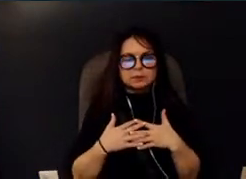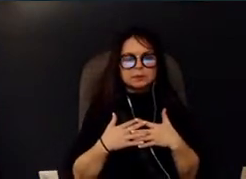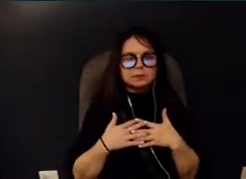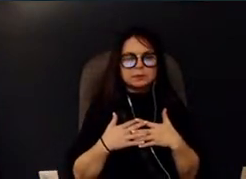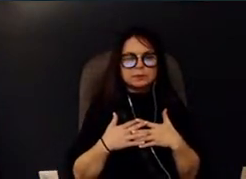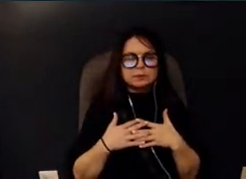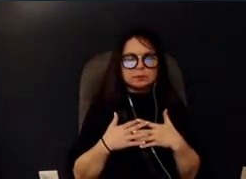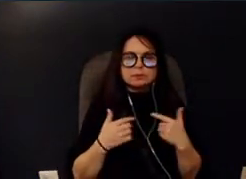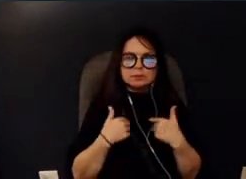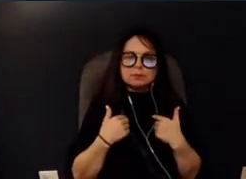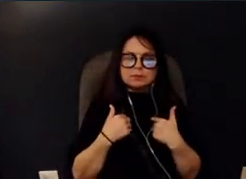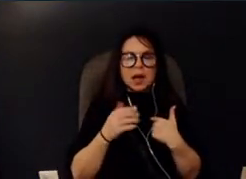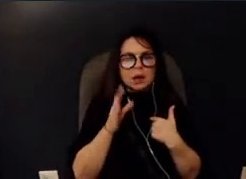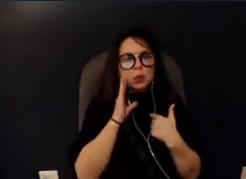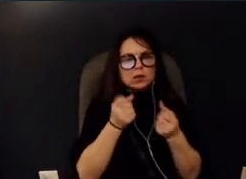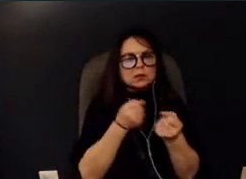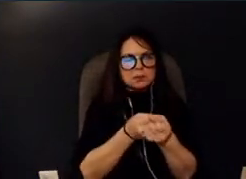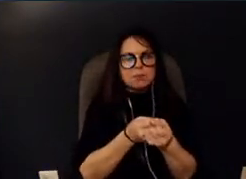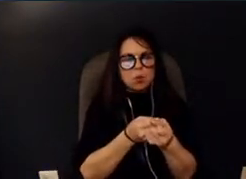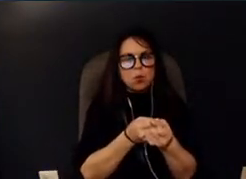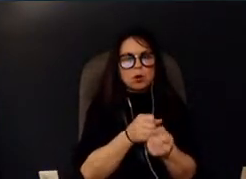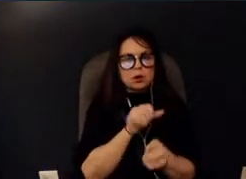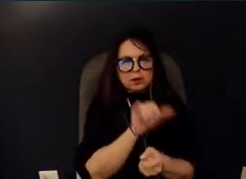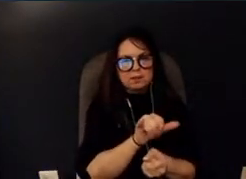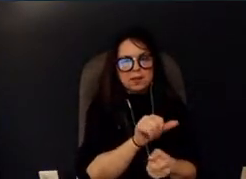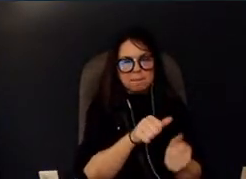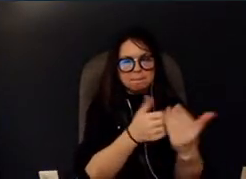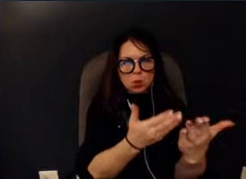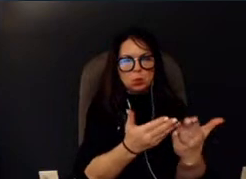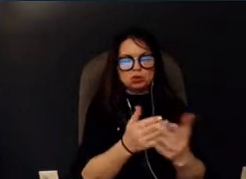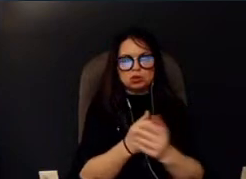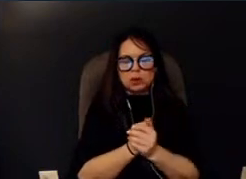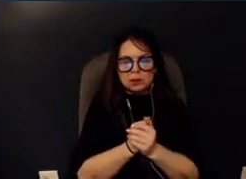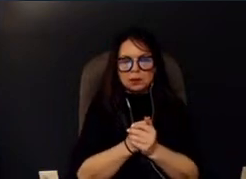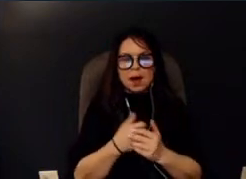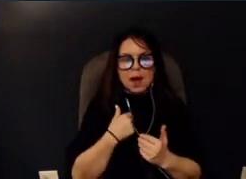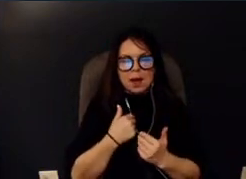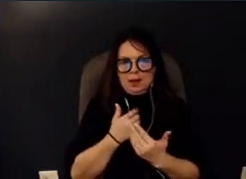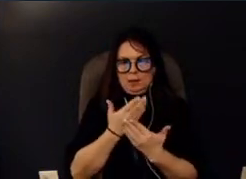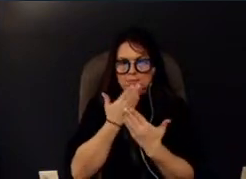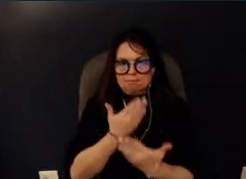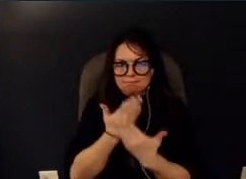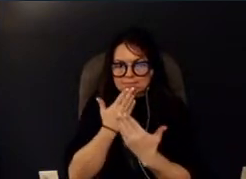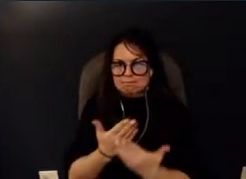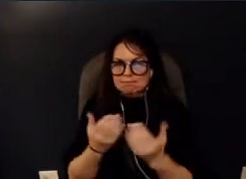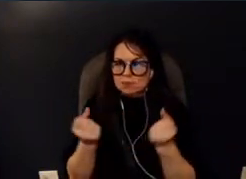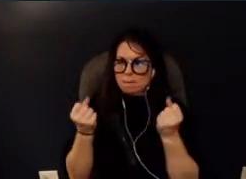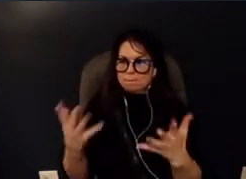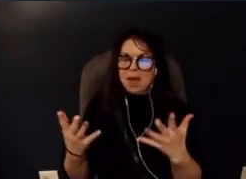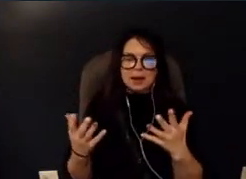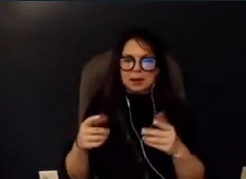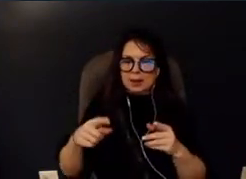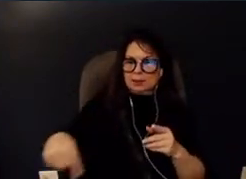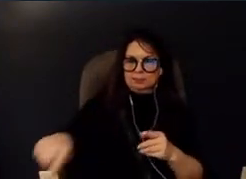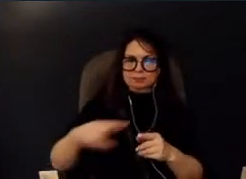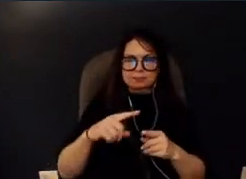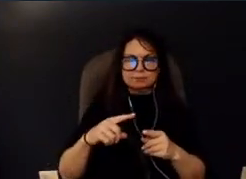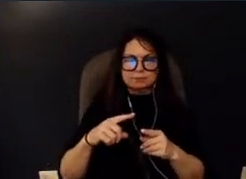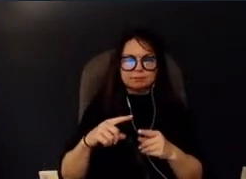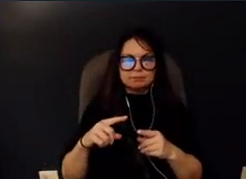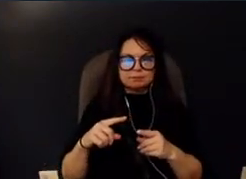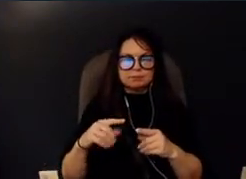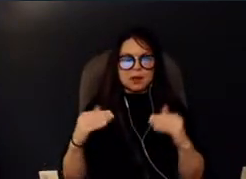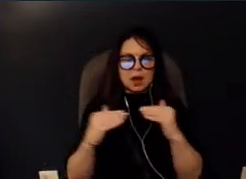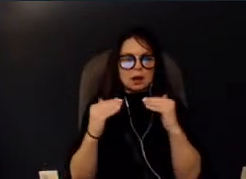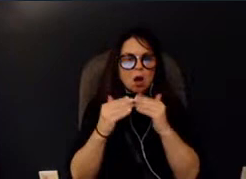motion, and I'm thankful to a lot of our colleagues here who have been working around the